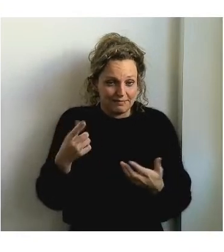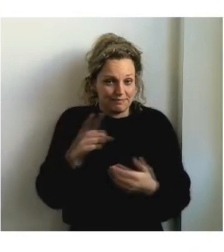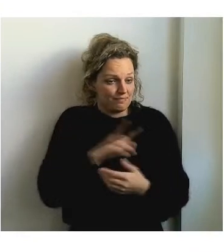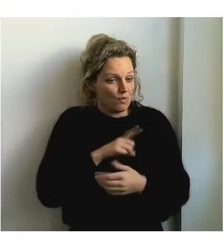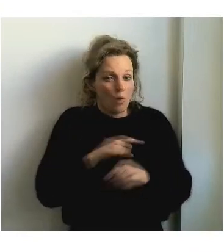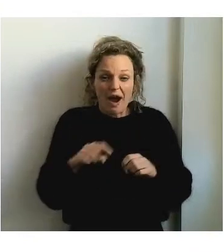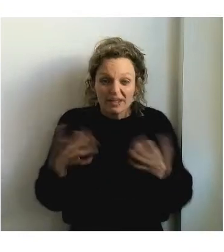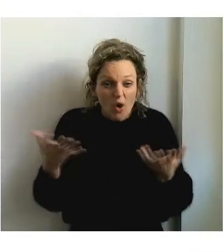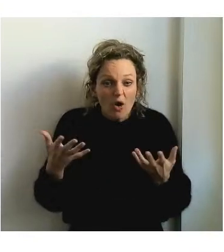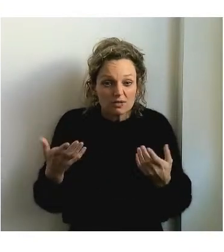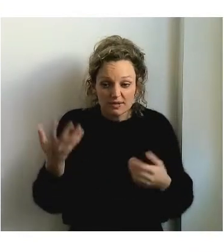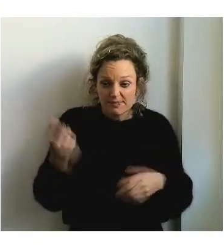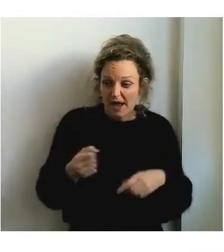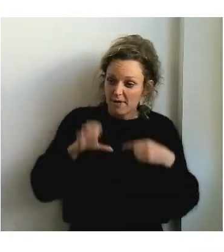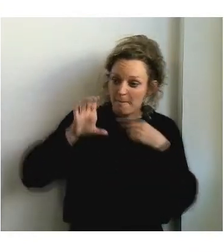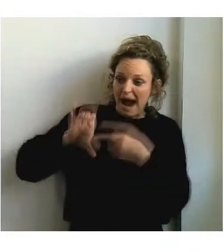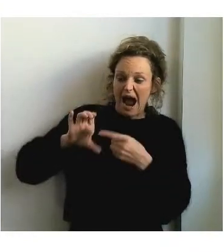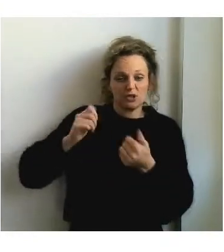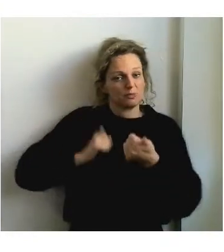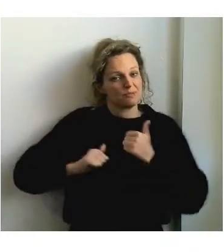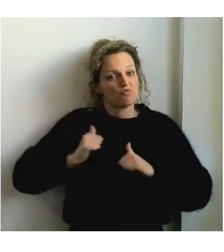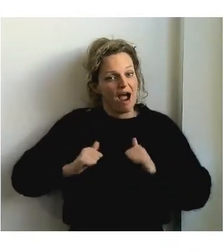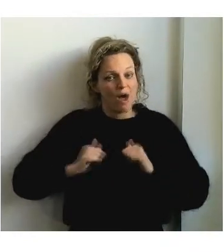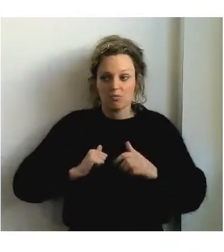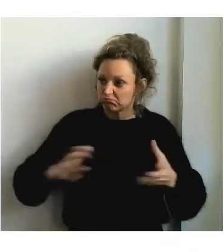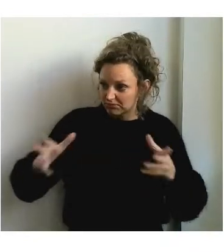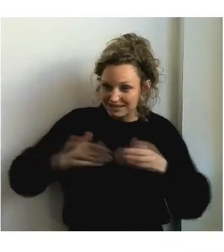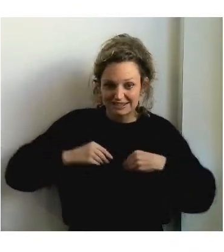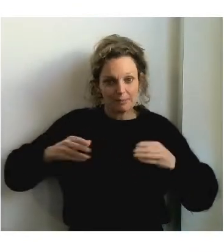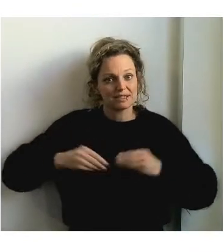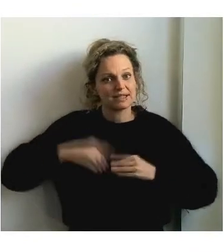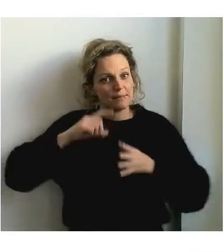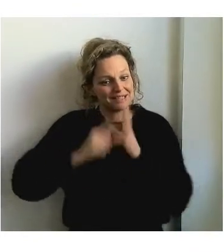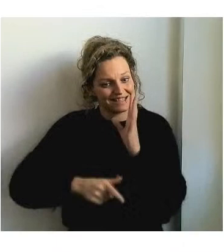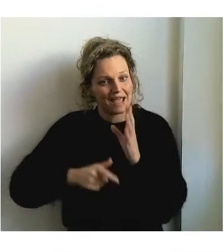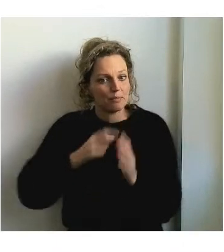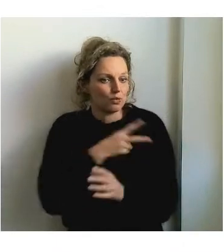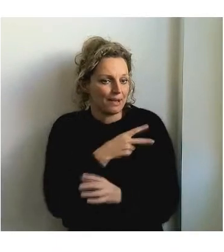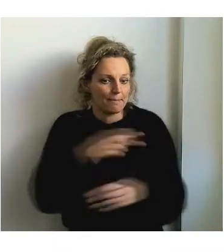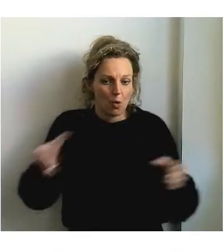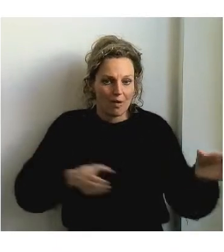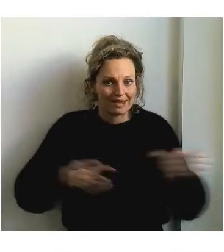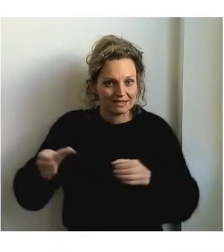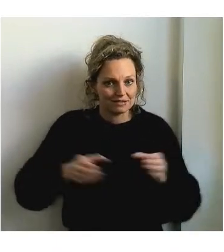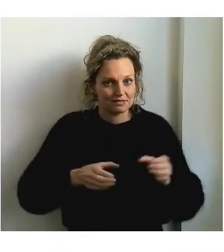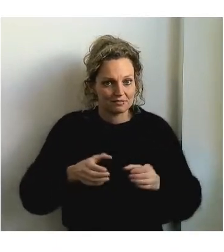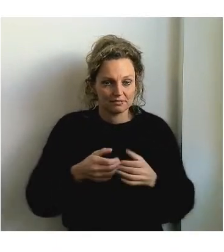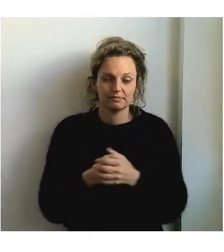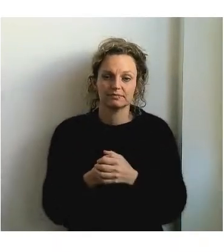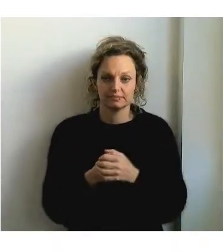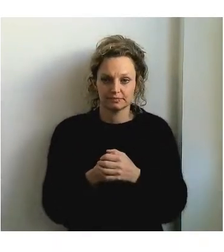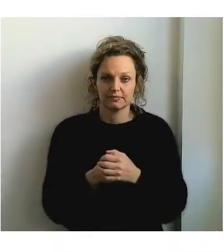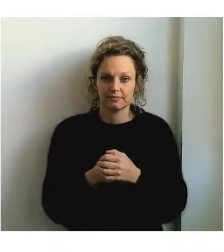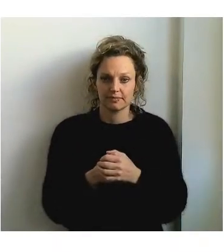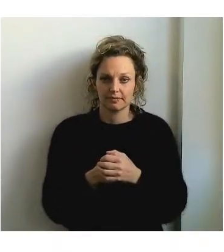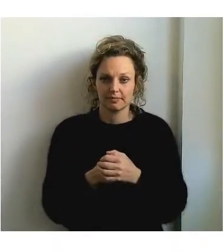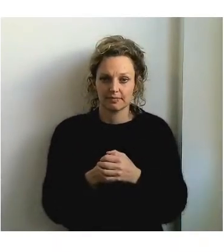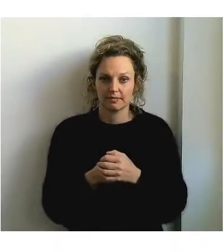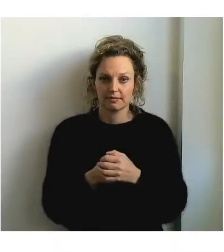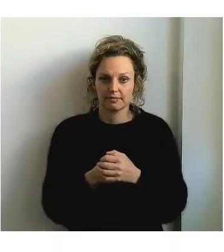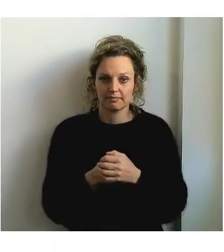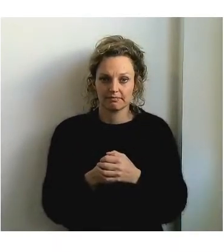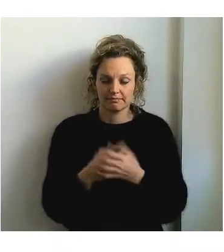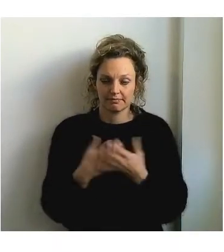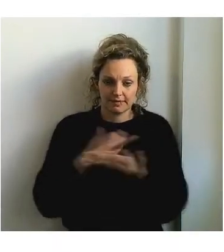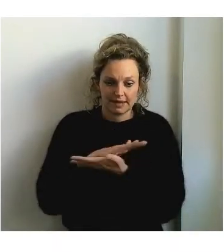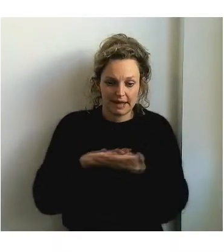say, the networks are the important part, and then sharing that knowledge on, being able to be there for other people who are going to be struggling with the